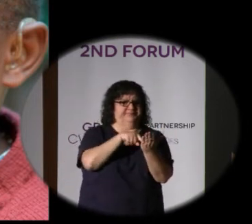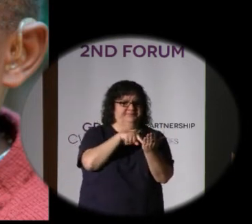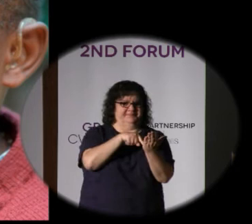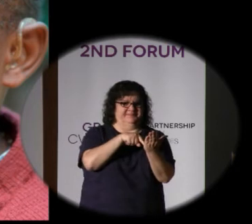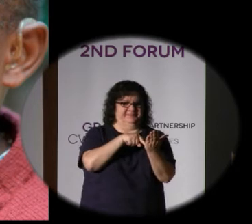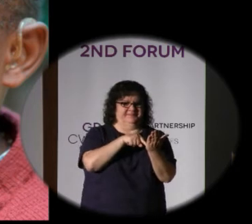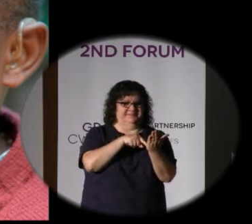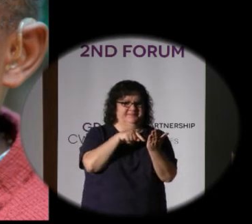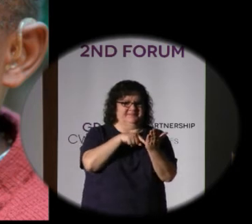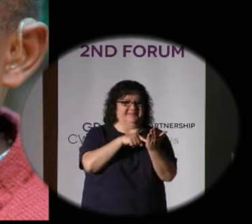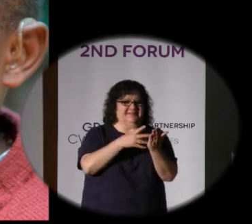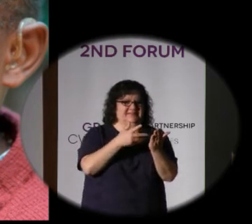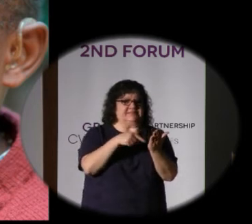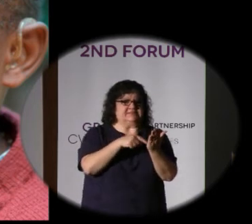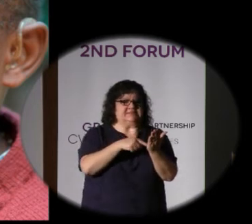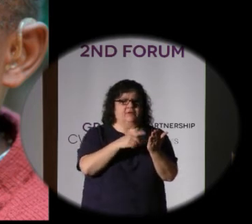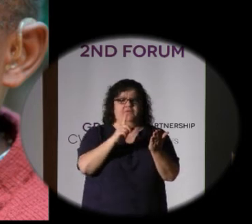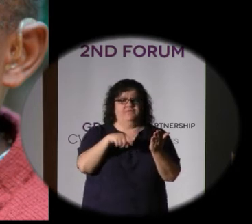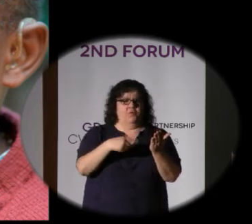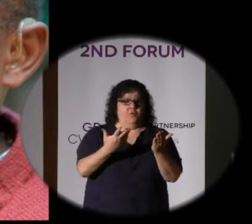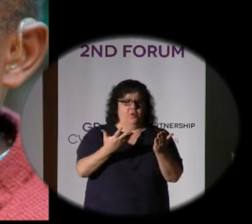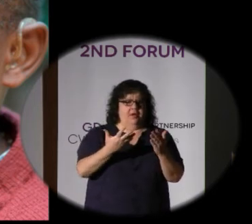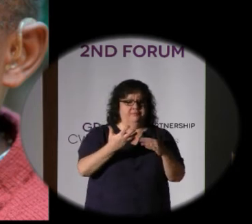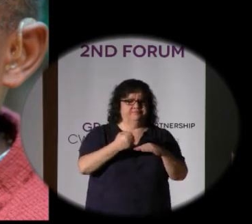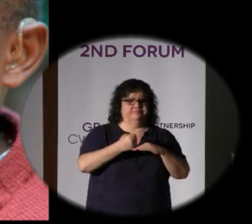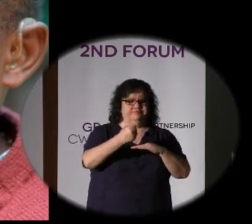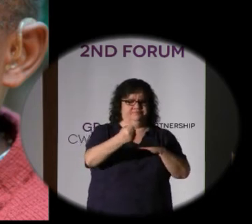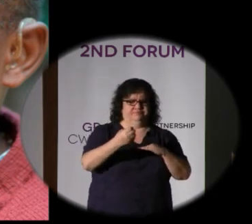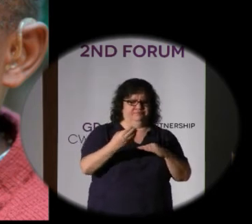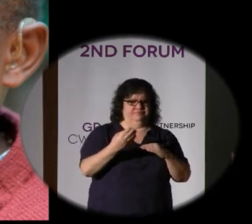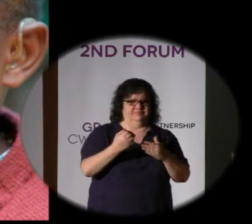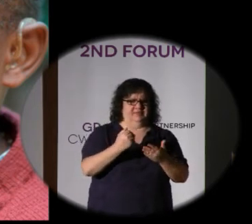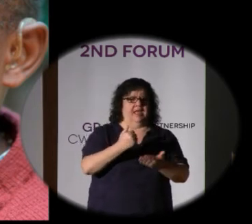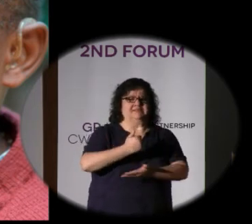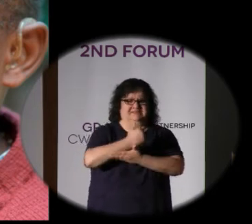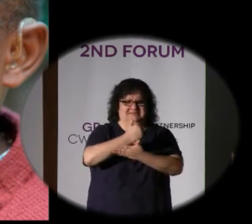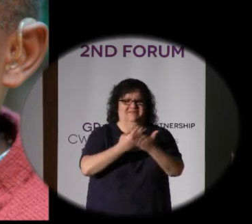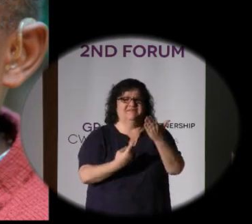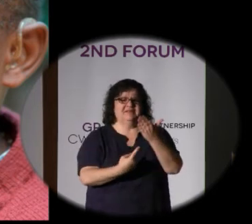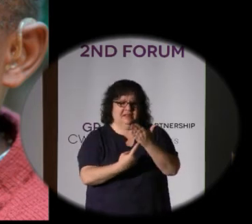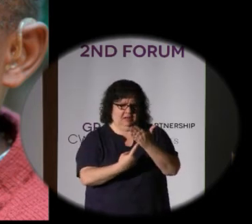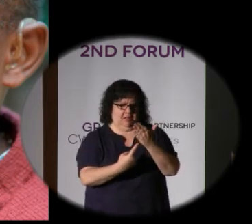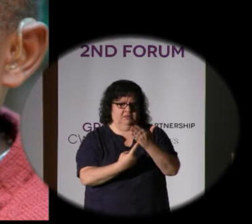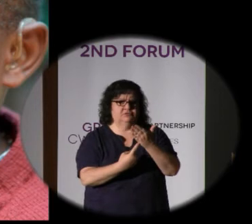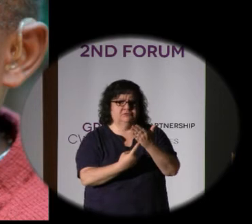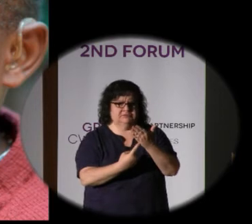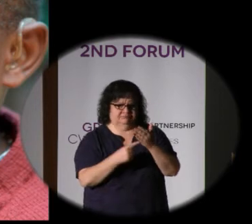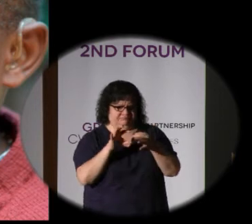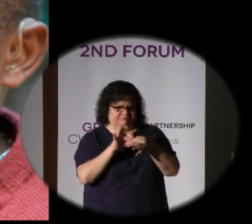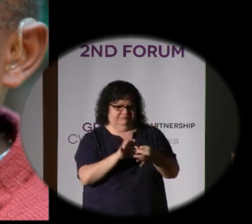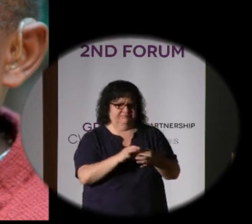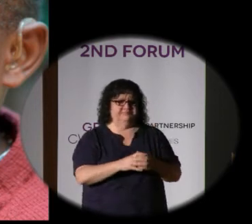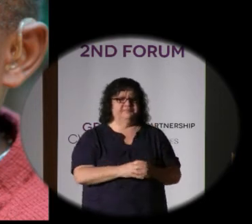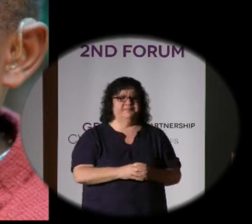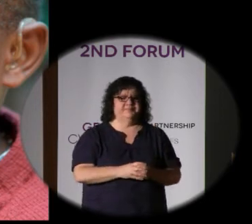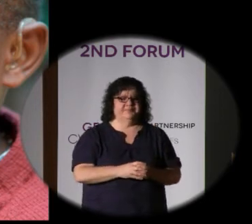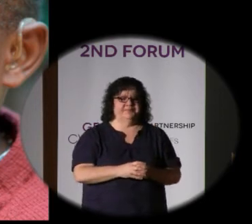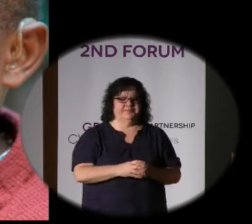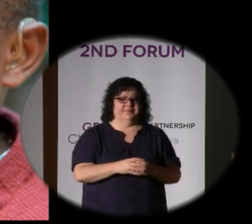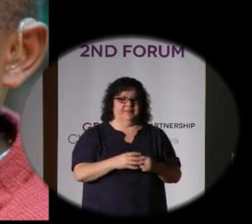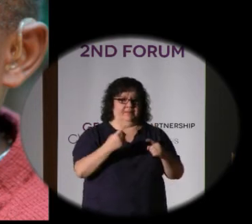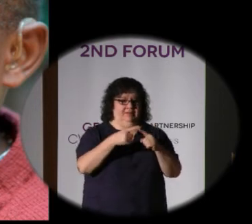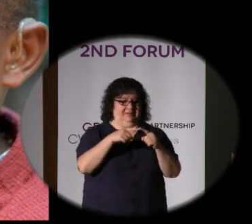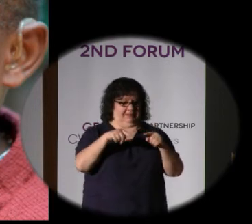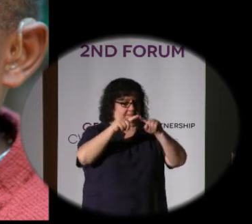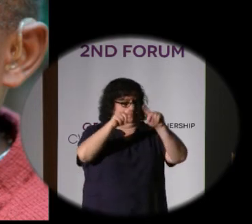the final draft is ready, and we'll present it tomorrow when the task force will meet separately. But if any of you wants to have a